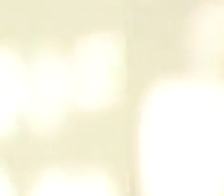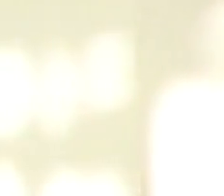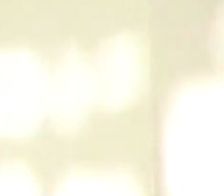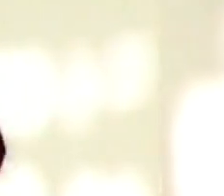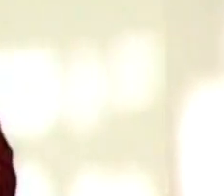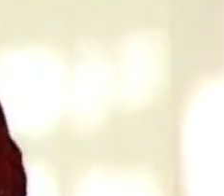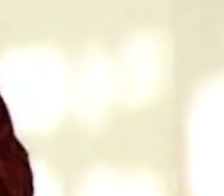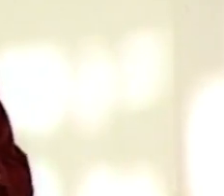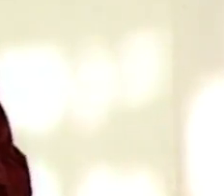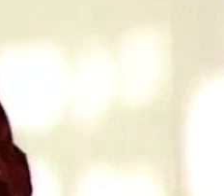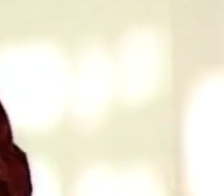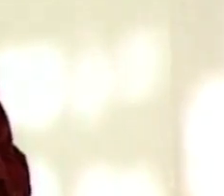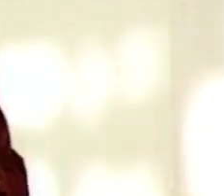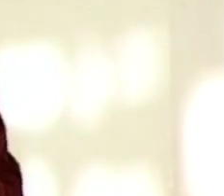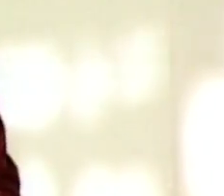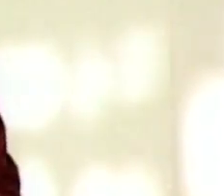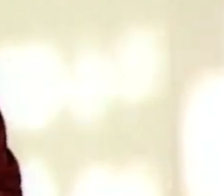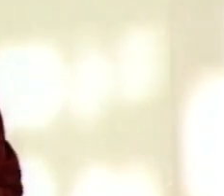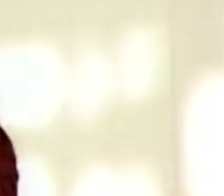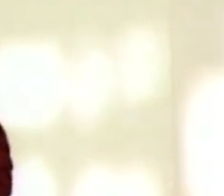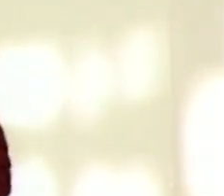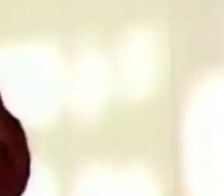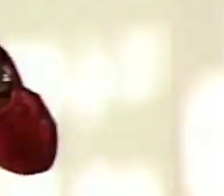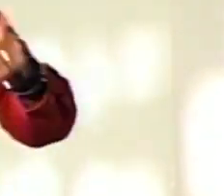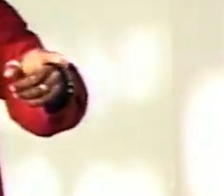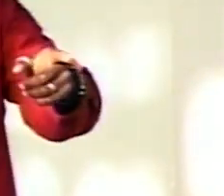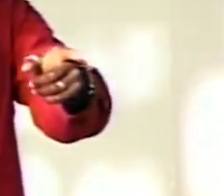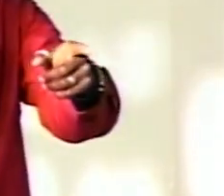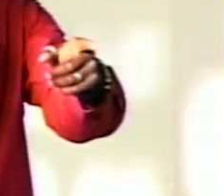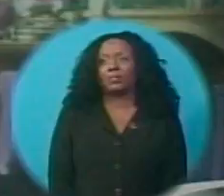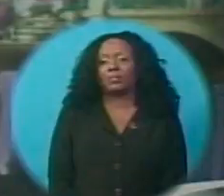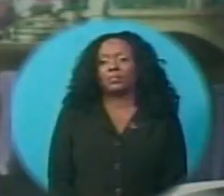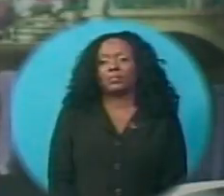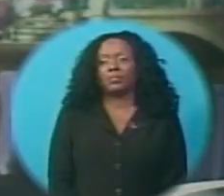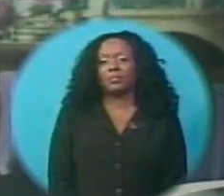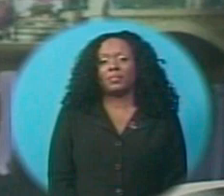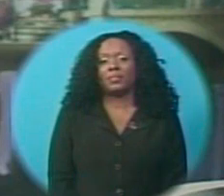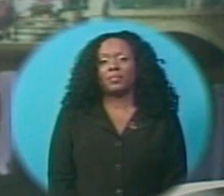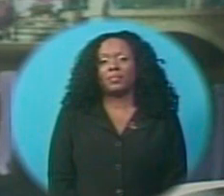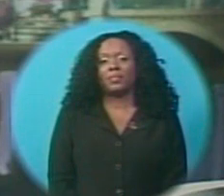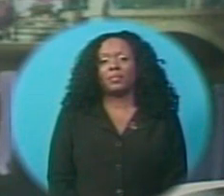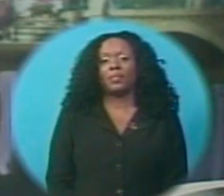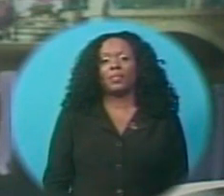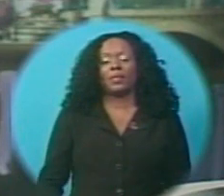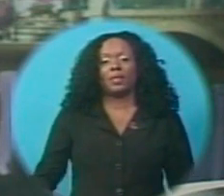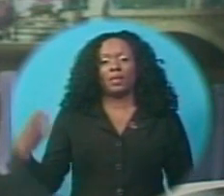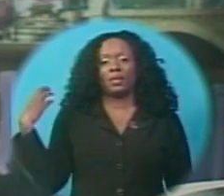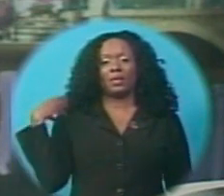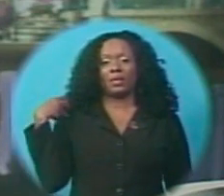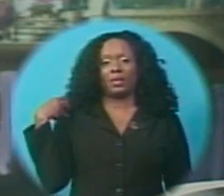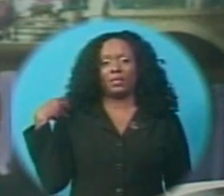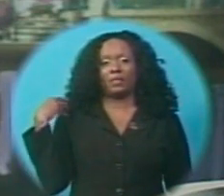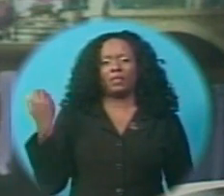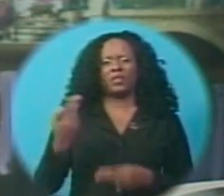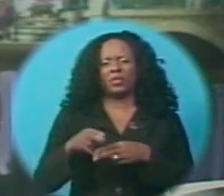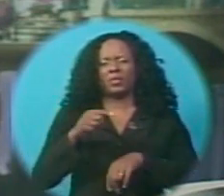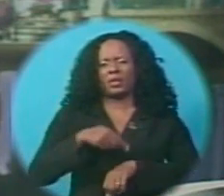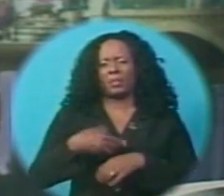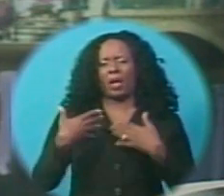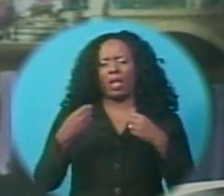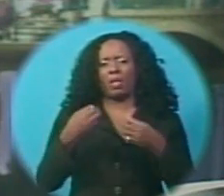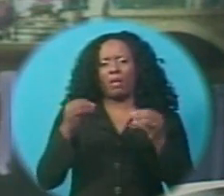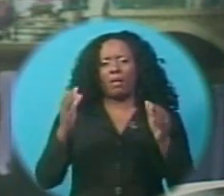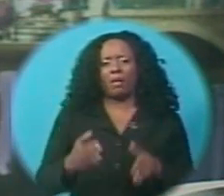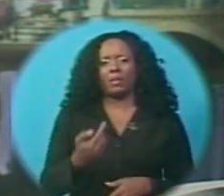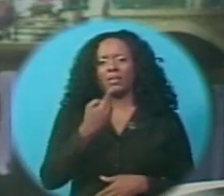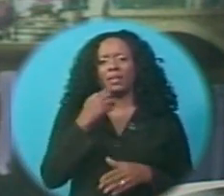to be there to assist you along so that you are able to offer the best service possible. These sessions are designed to build capacity. They're designed